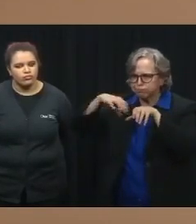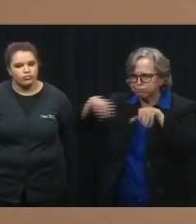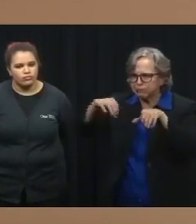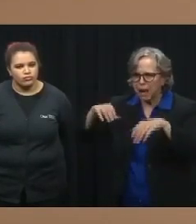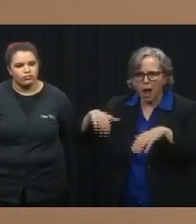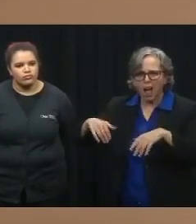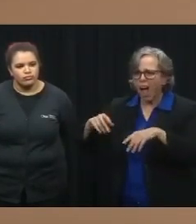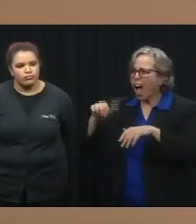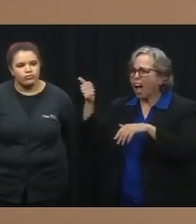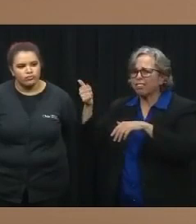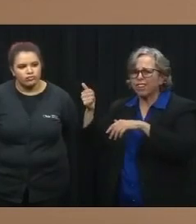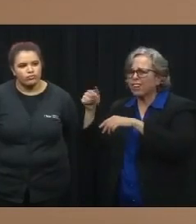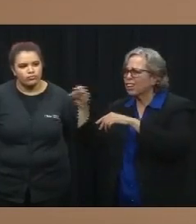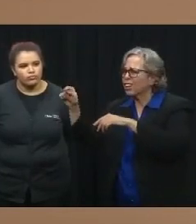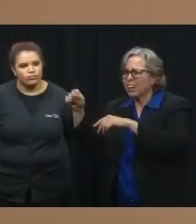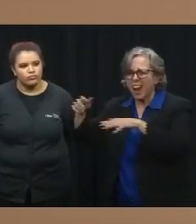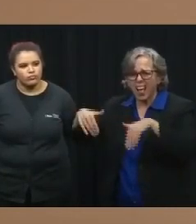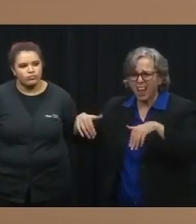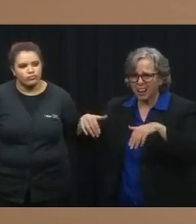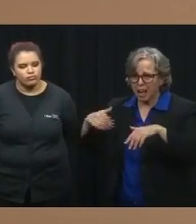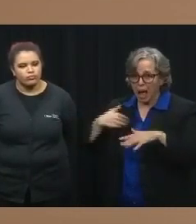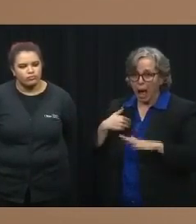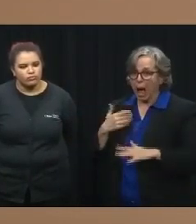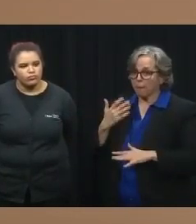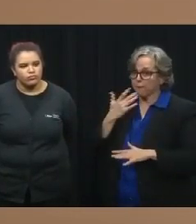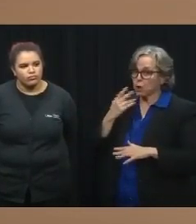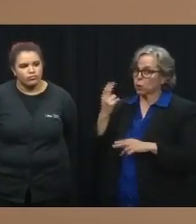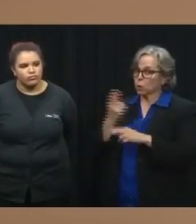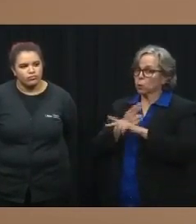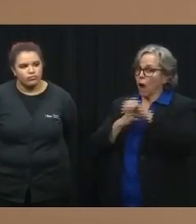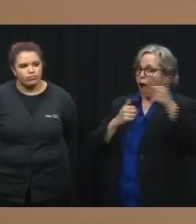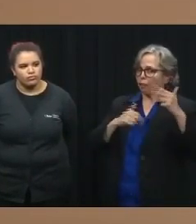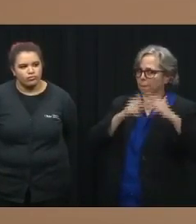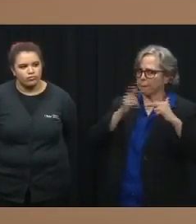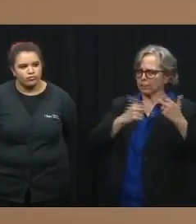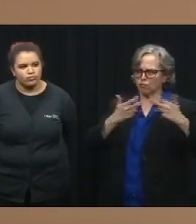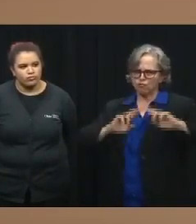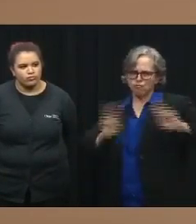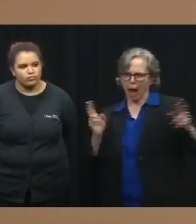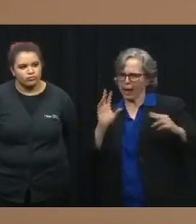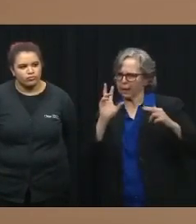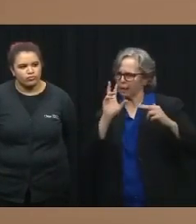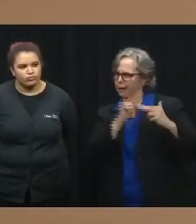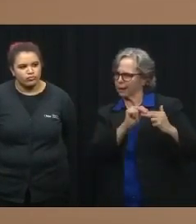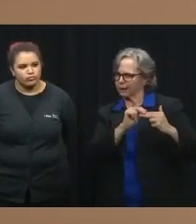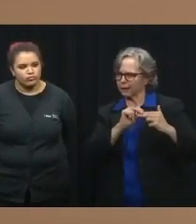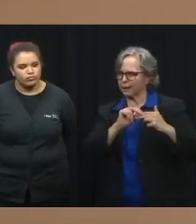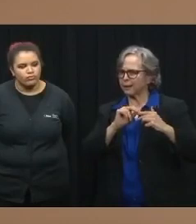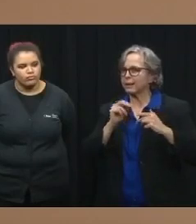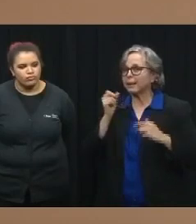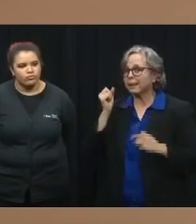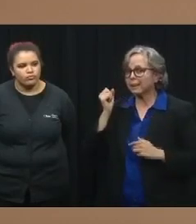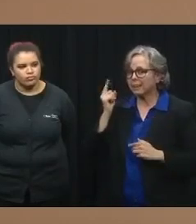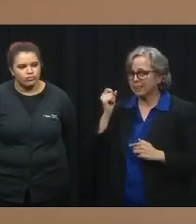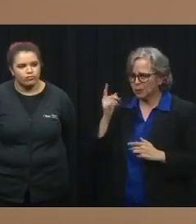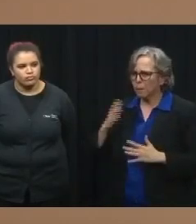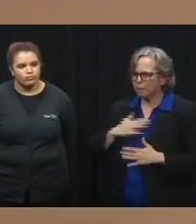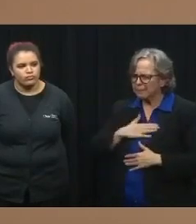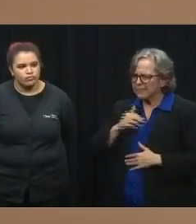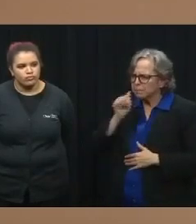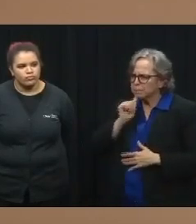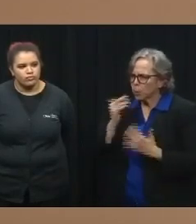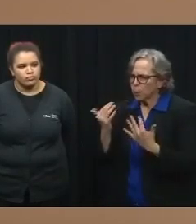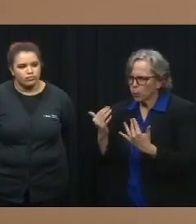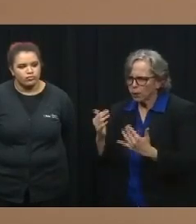in using existing structures that we have and deploying some of that. So please stay tuned. I promise to